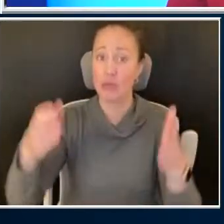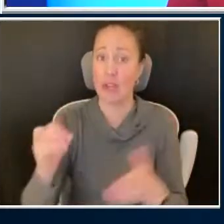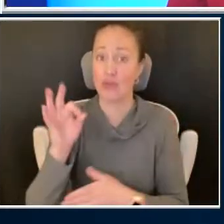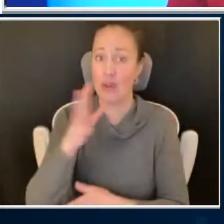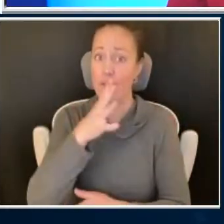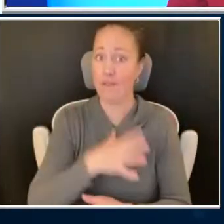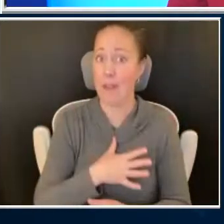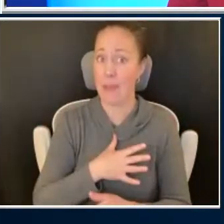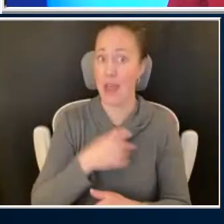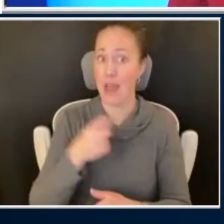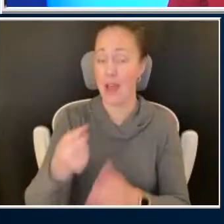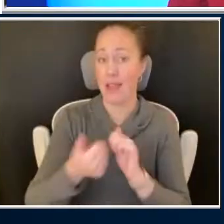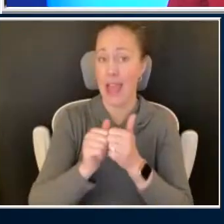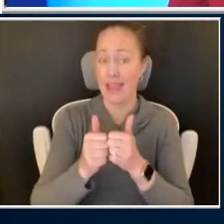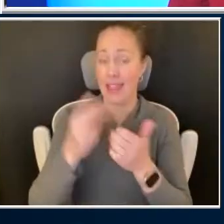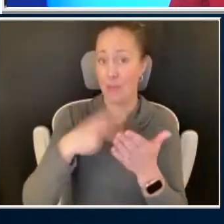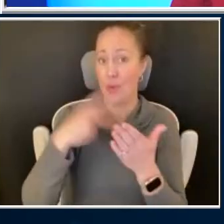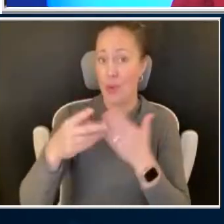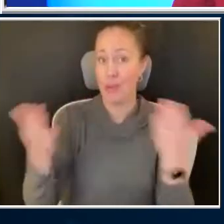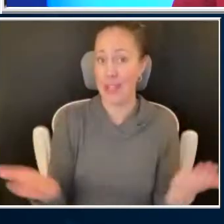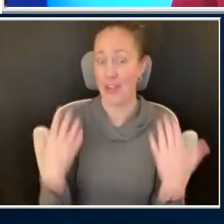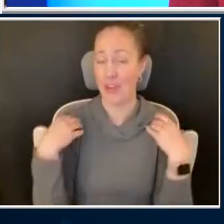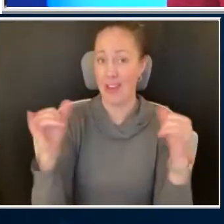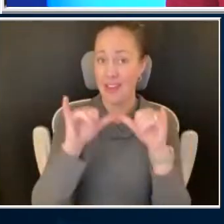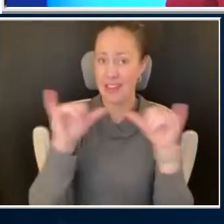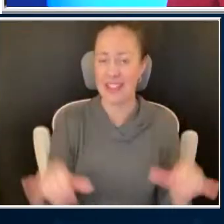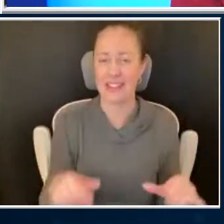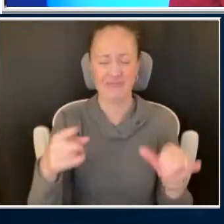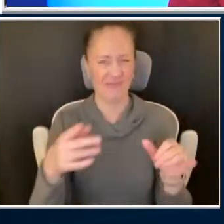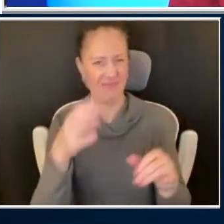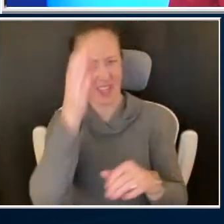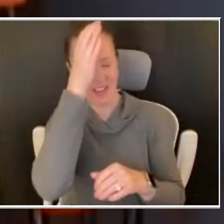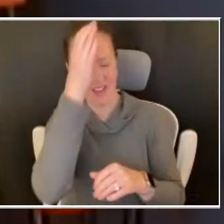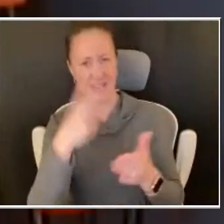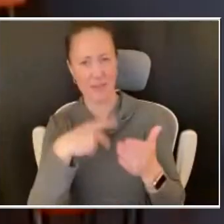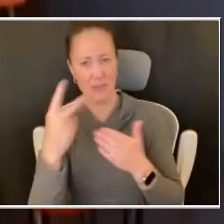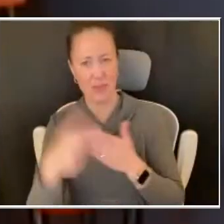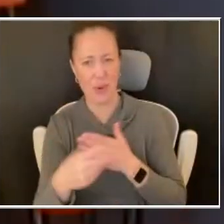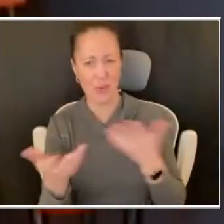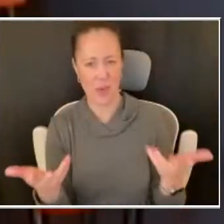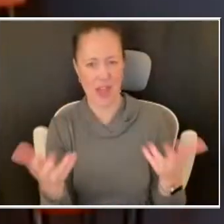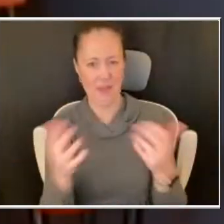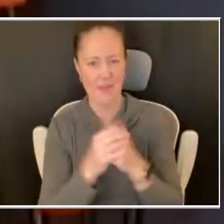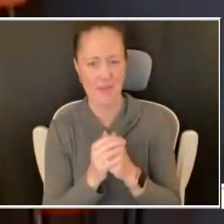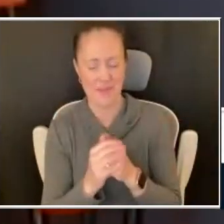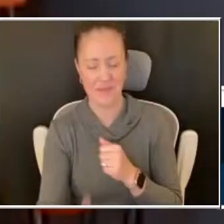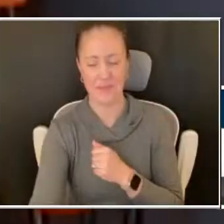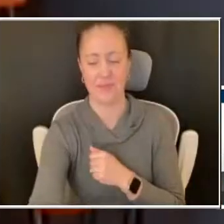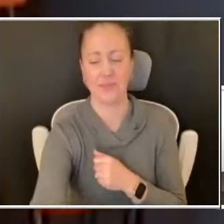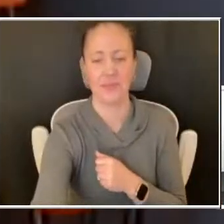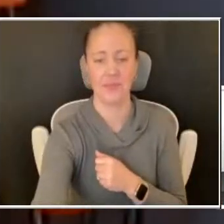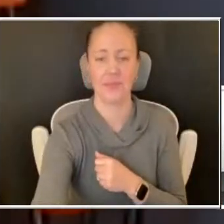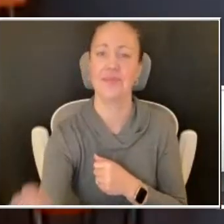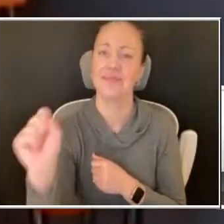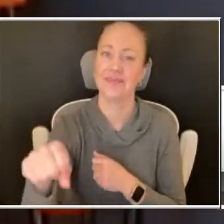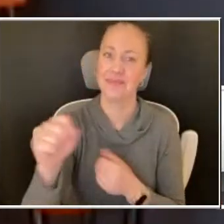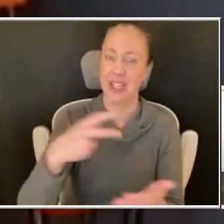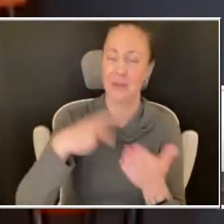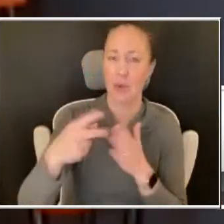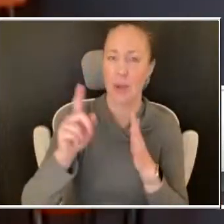the health system. Tell us about the concept of this program. Yeah, so this was a program that we started back